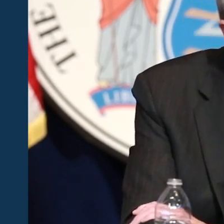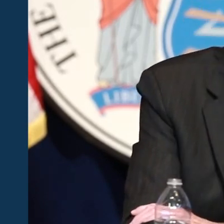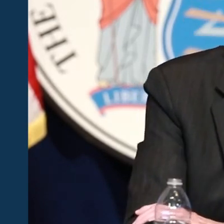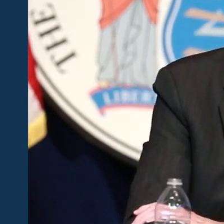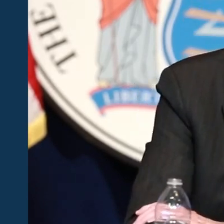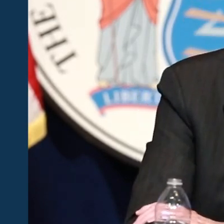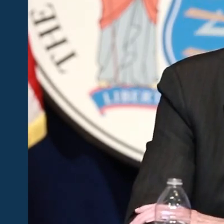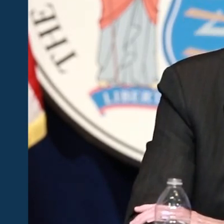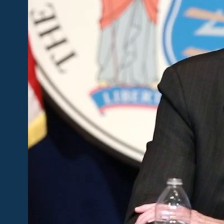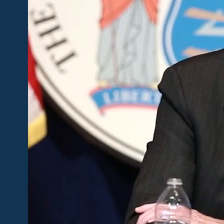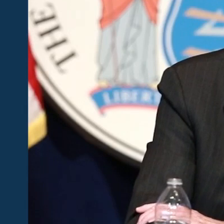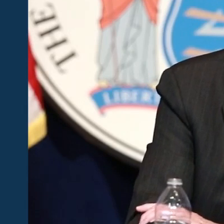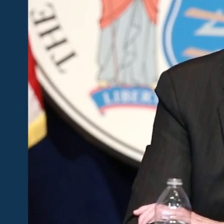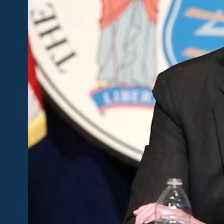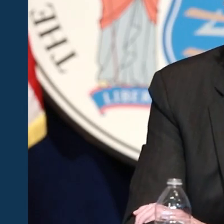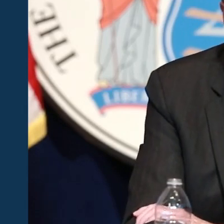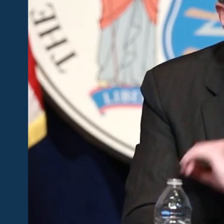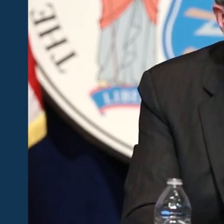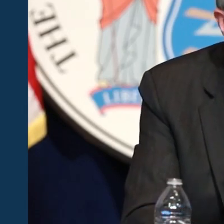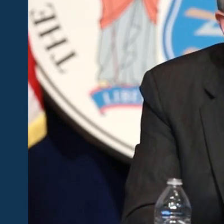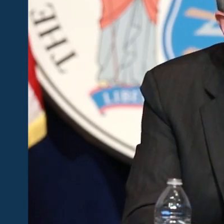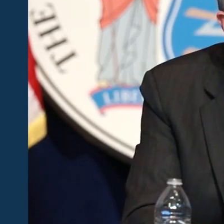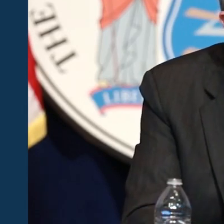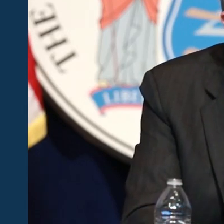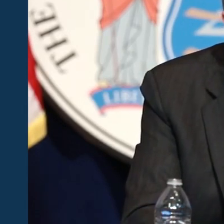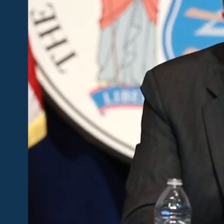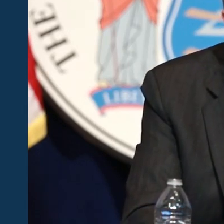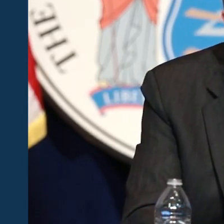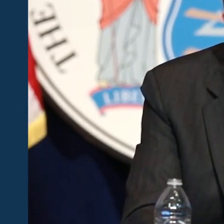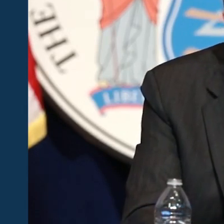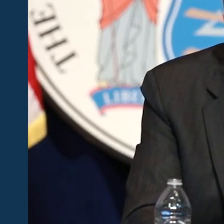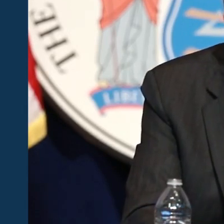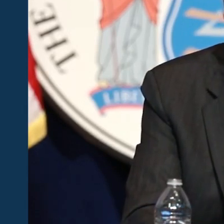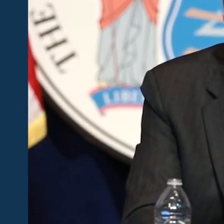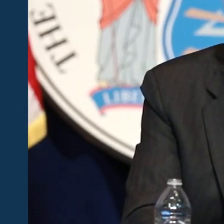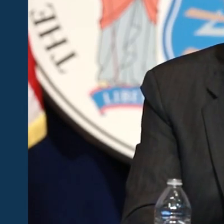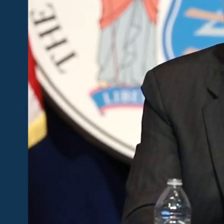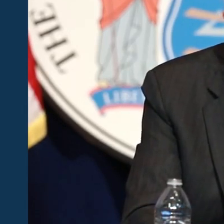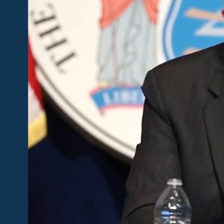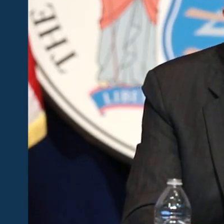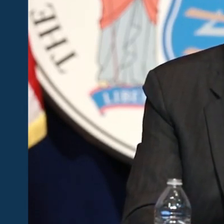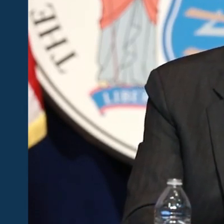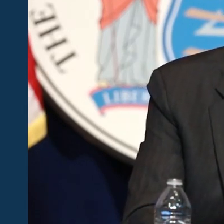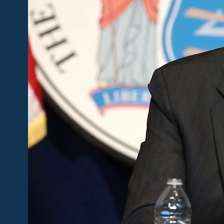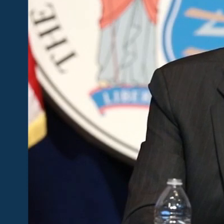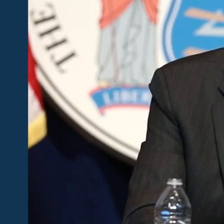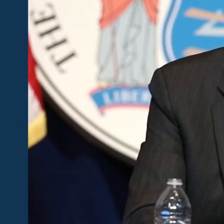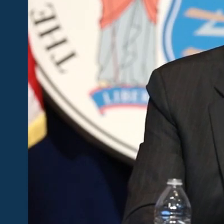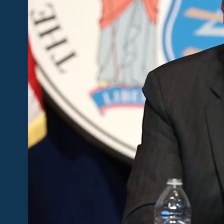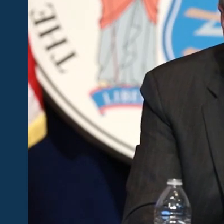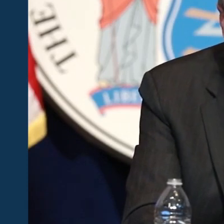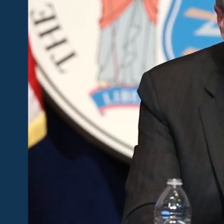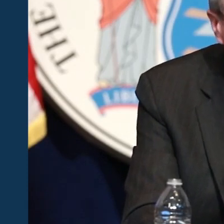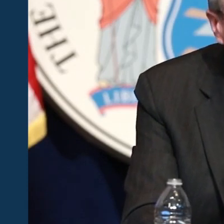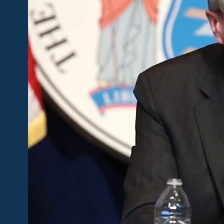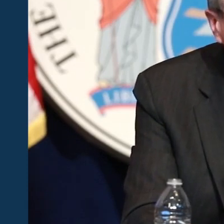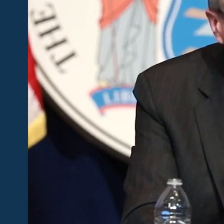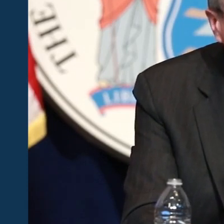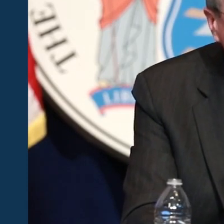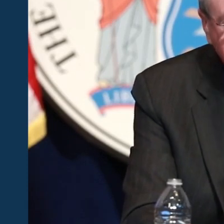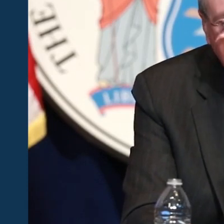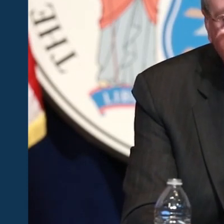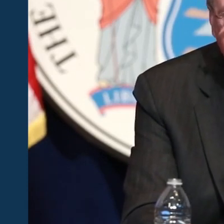ago, at least you correct me, Colonel, we were not in the business of getting personal protective equipment. And now New Jersey's distributed more